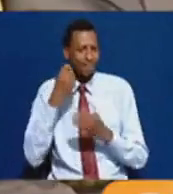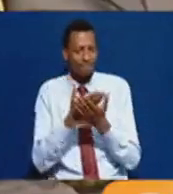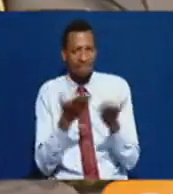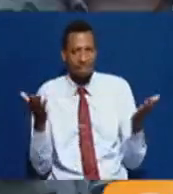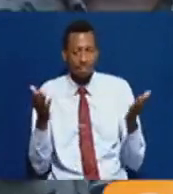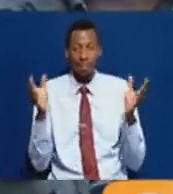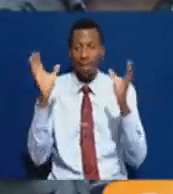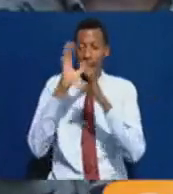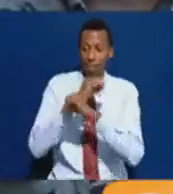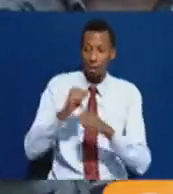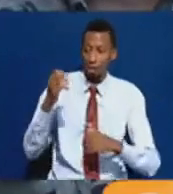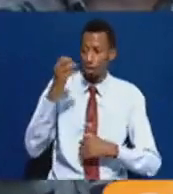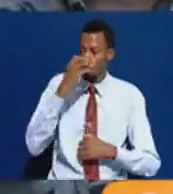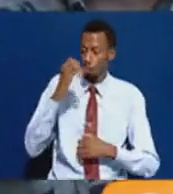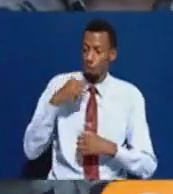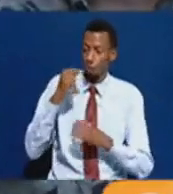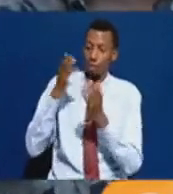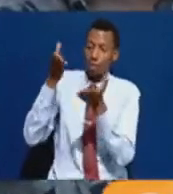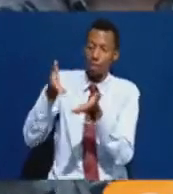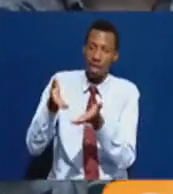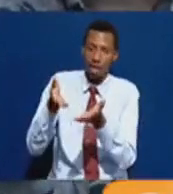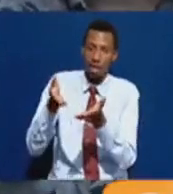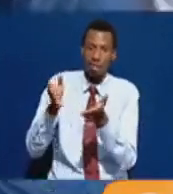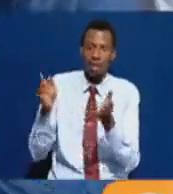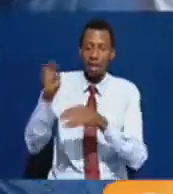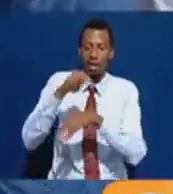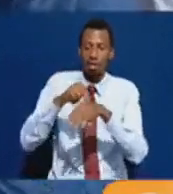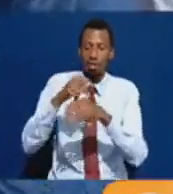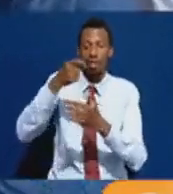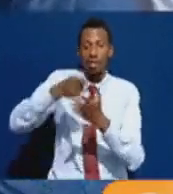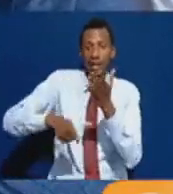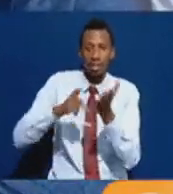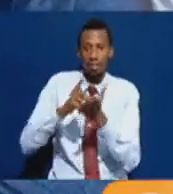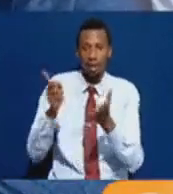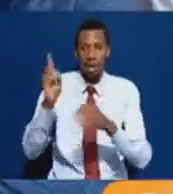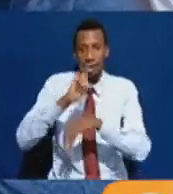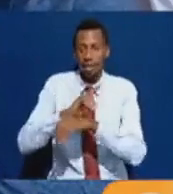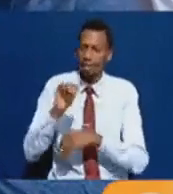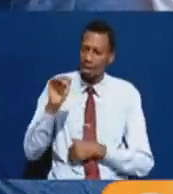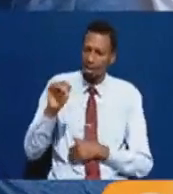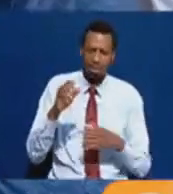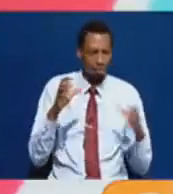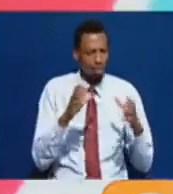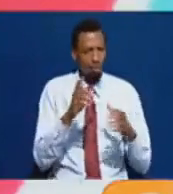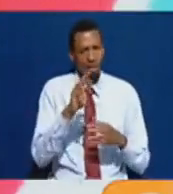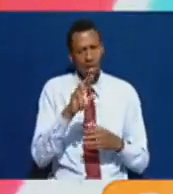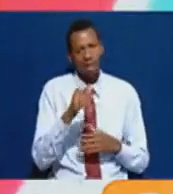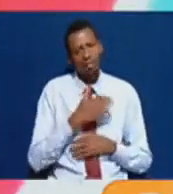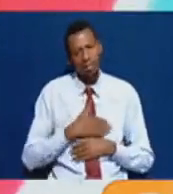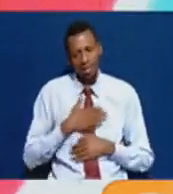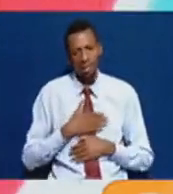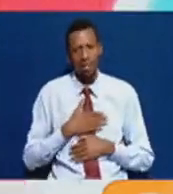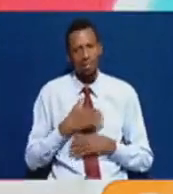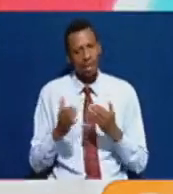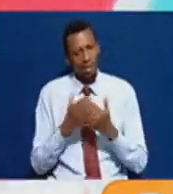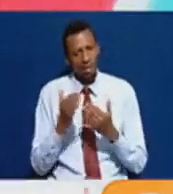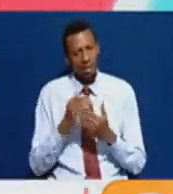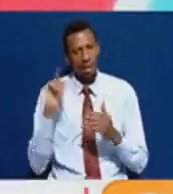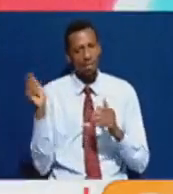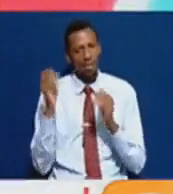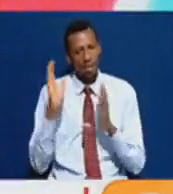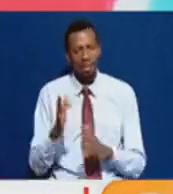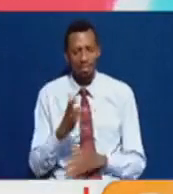the National Taxpayers' Day event, called on them to treat Kenyans with respect and courtesy. KRA, I am sure,